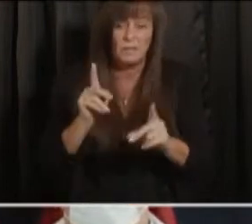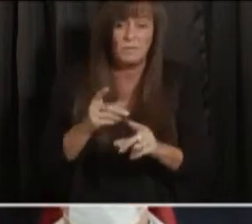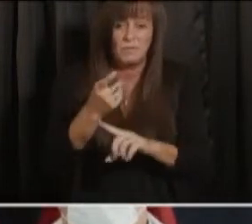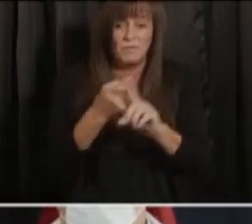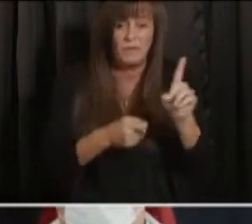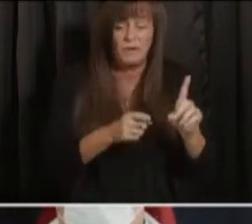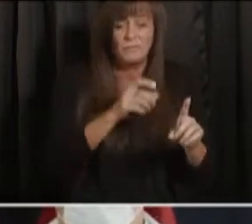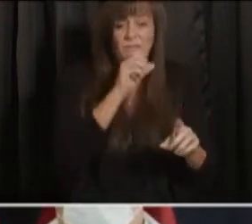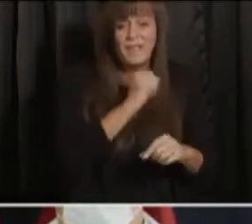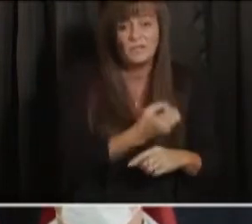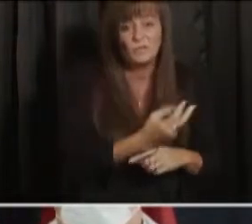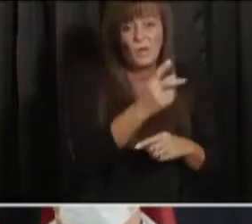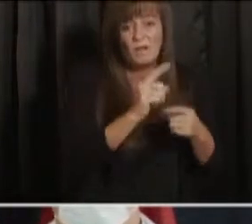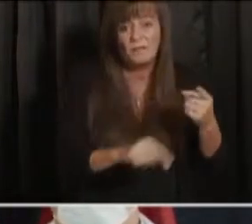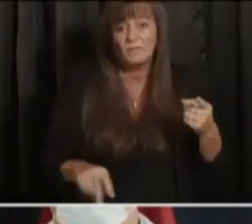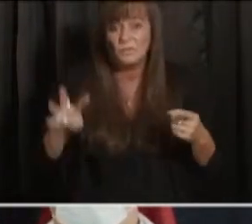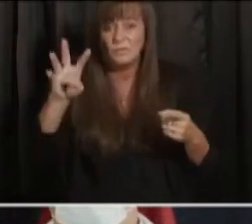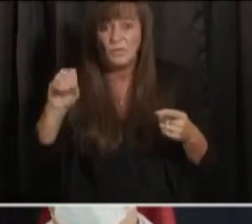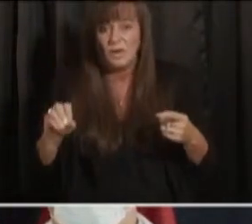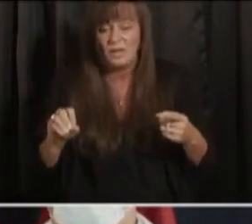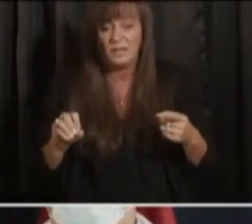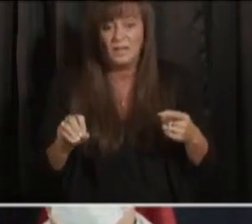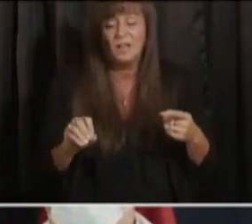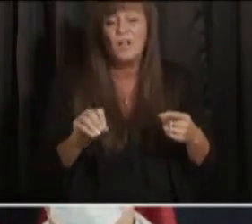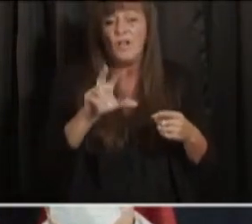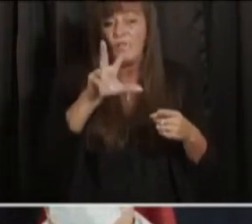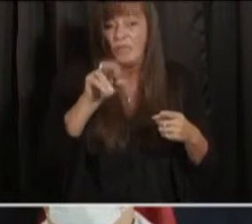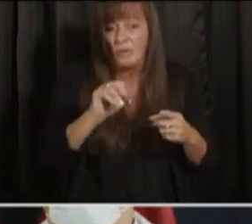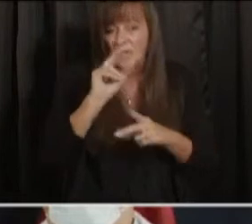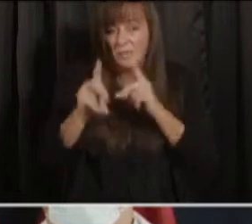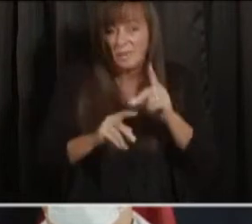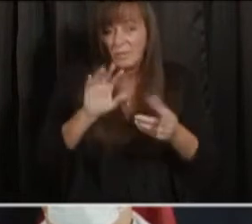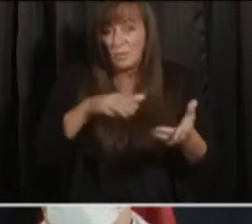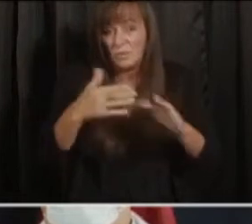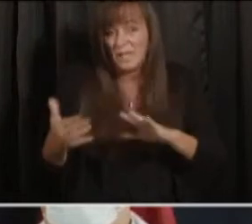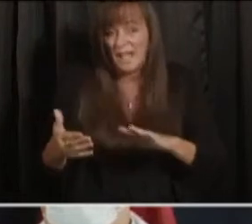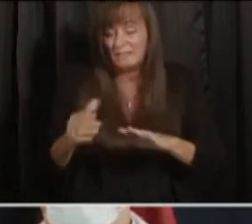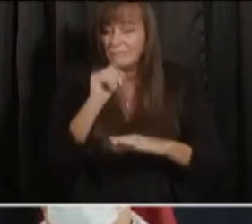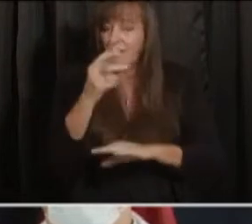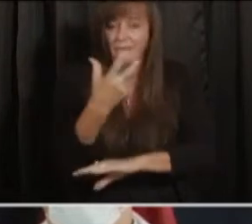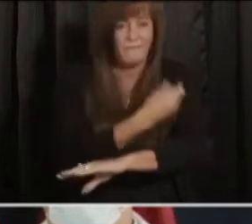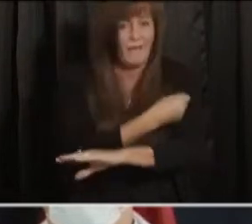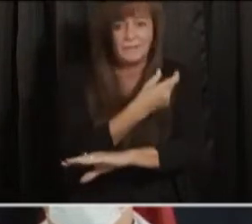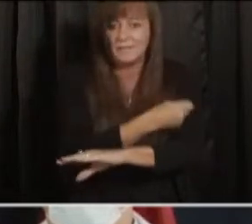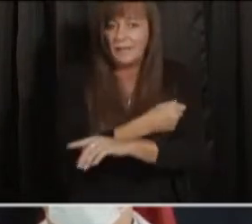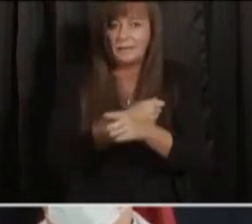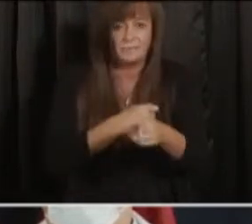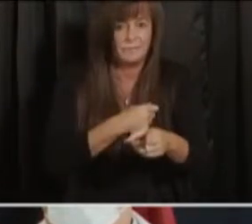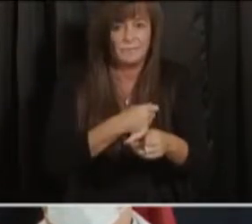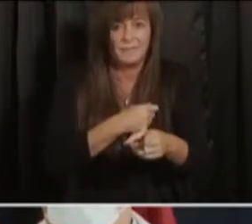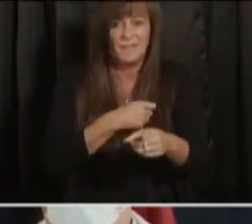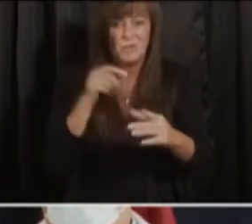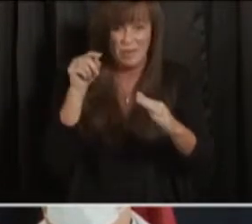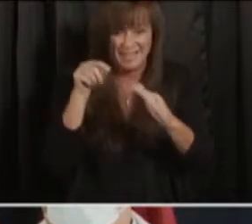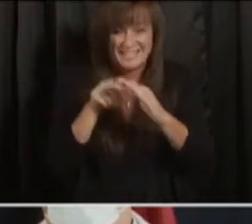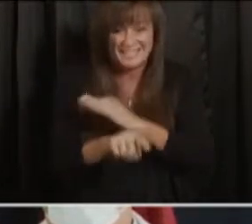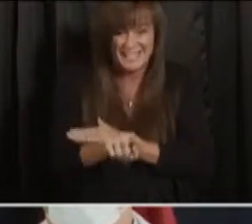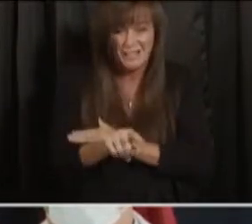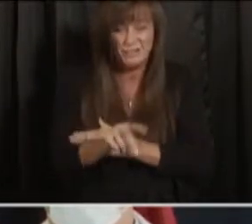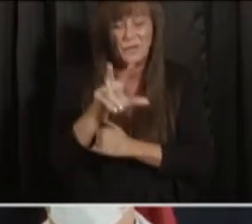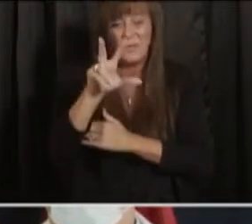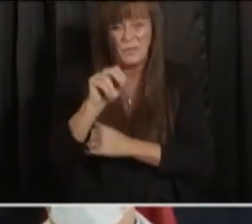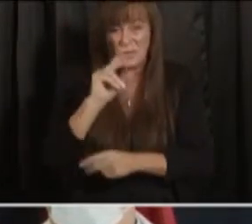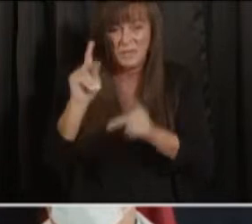40. 30 of them were not vaccinated. So it has killed 30 Coloradans between age 12 and 40 who